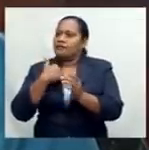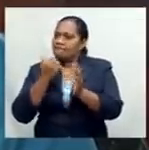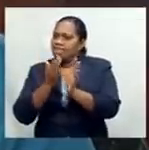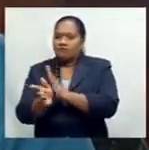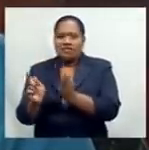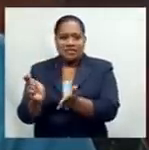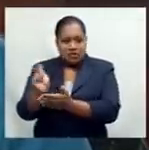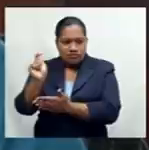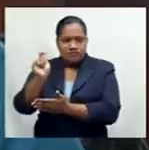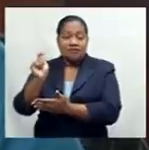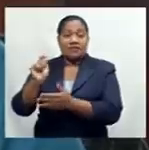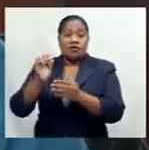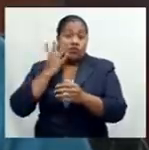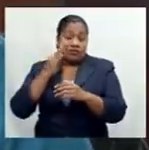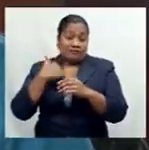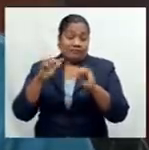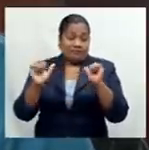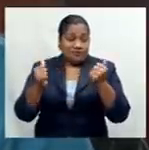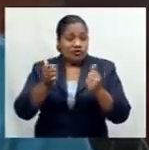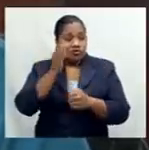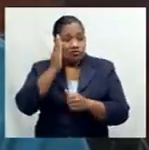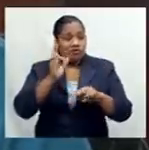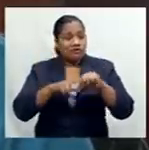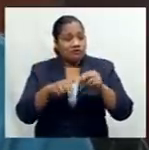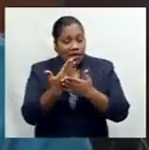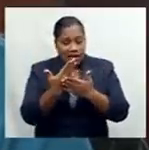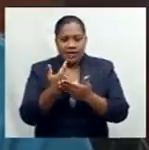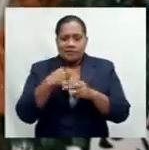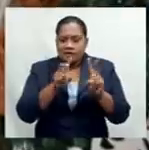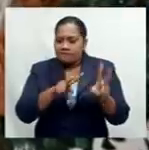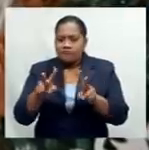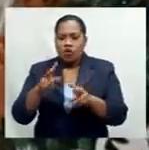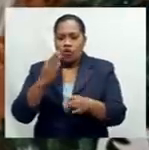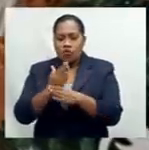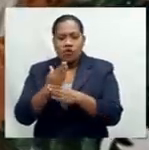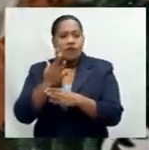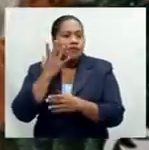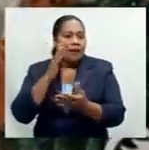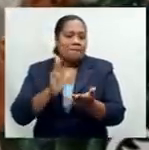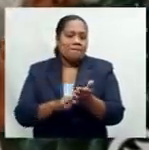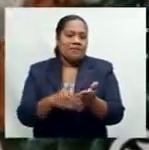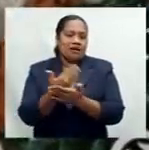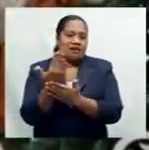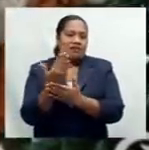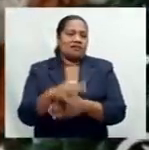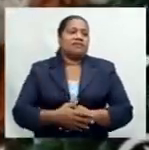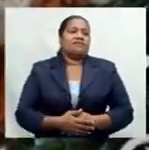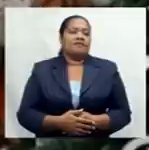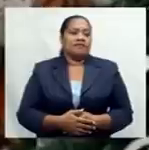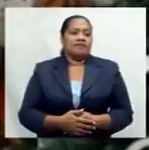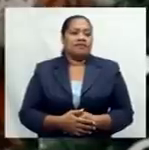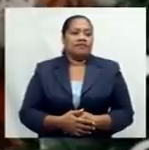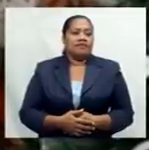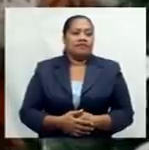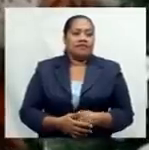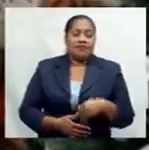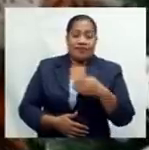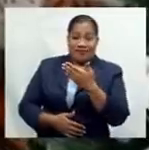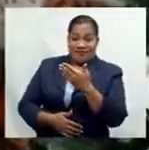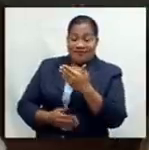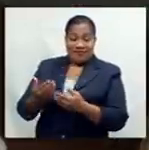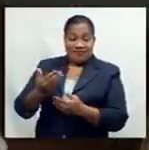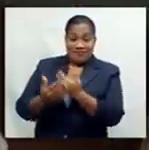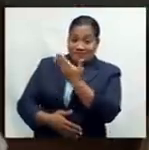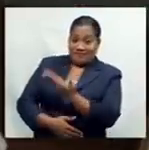and the day I finish school on a Friday, I found work on a Monday. After a short stint at the University of the South Pacific, Kurusinga